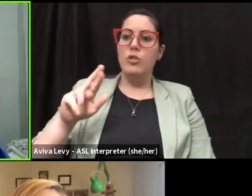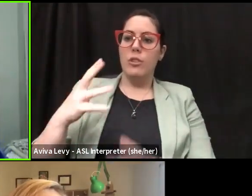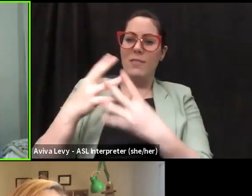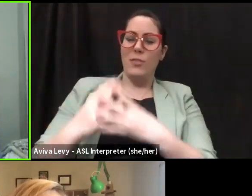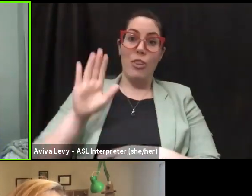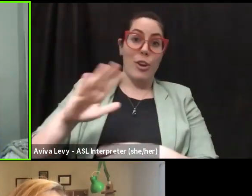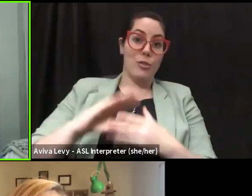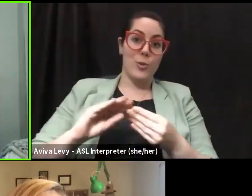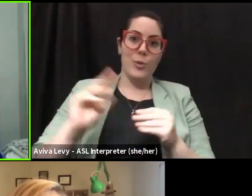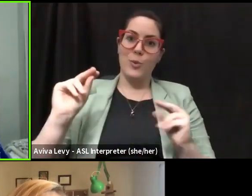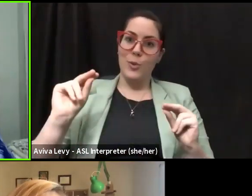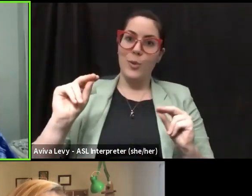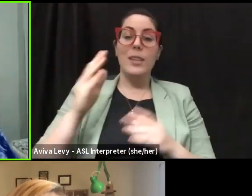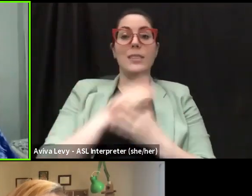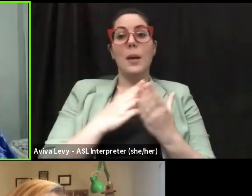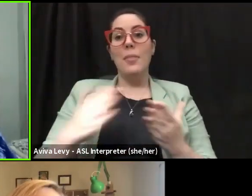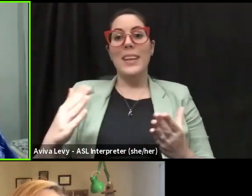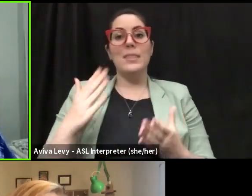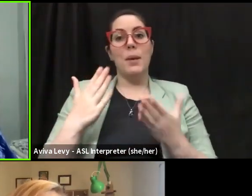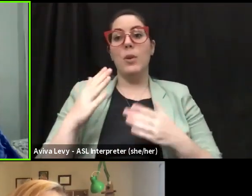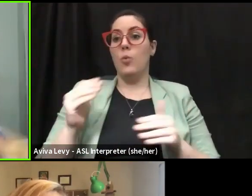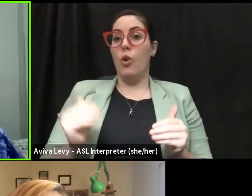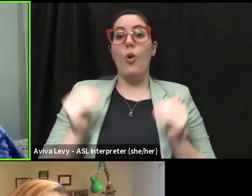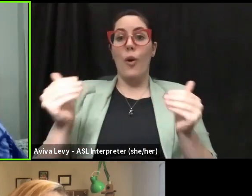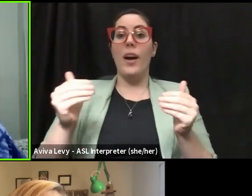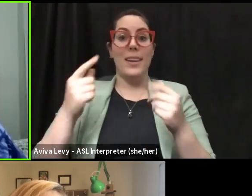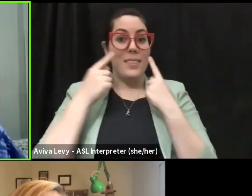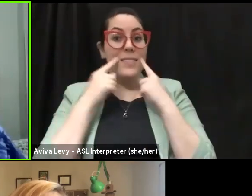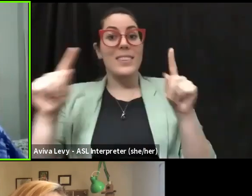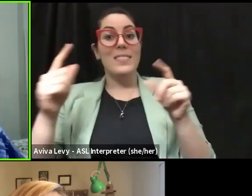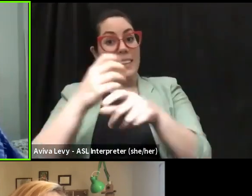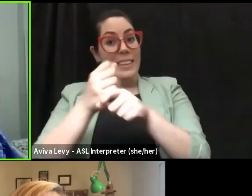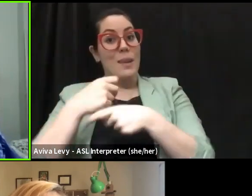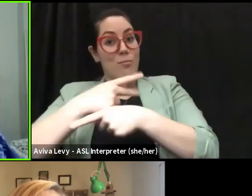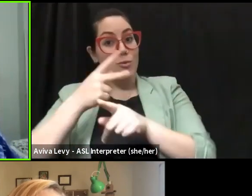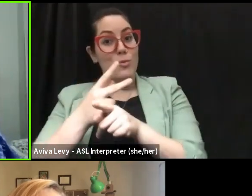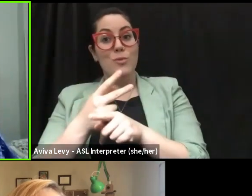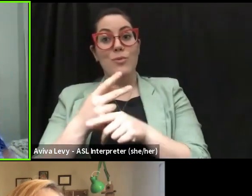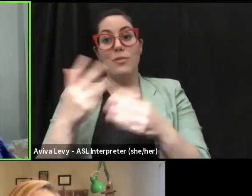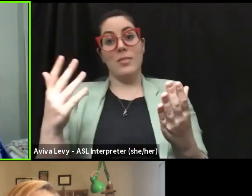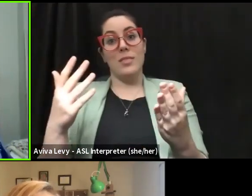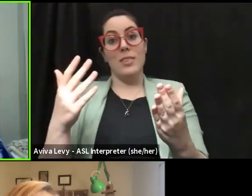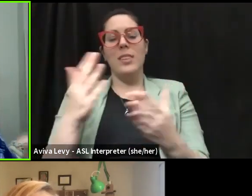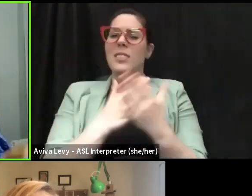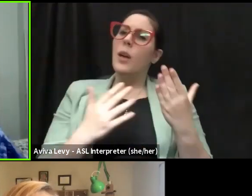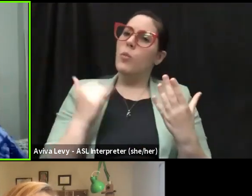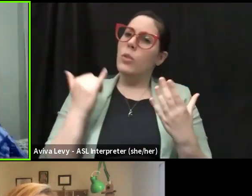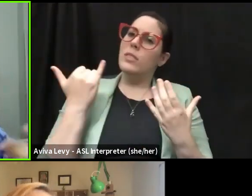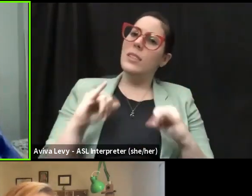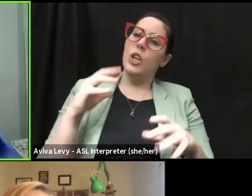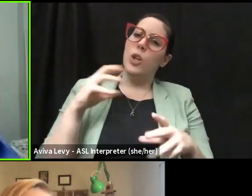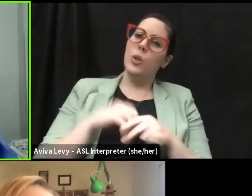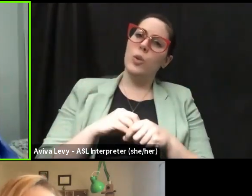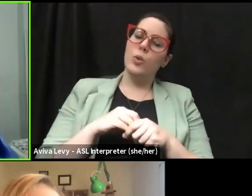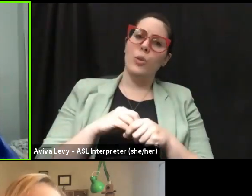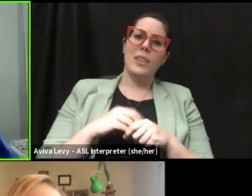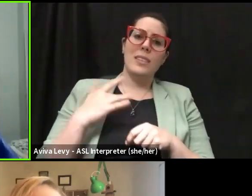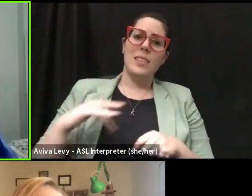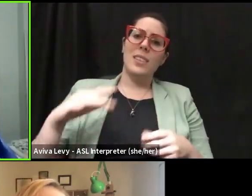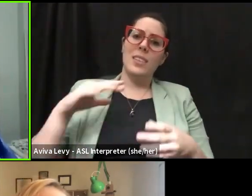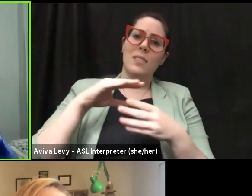going to get greenlit, are going to get produced, that have stories of intrinsic trauma to people of color, to women, to our